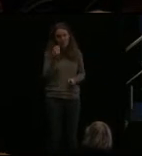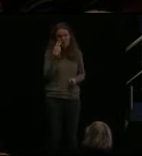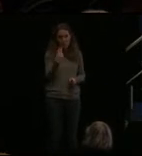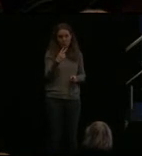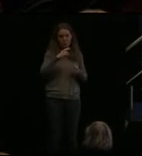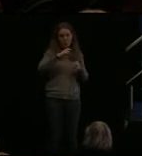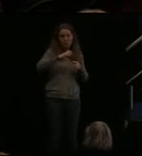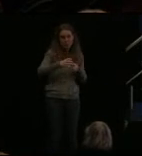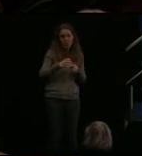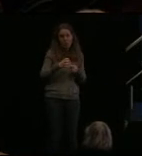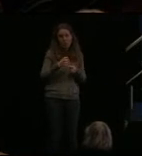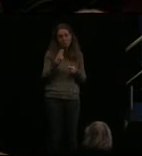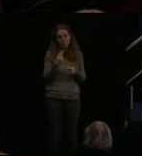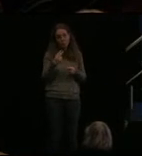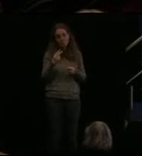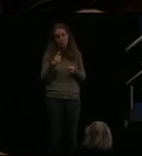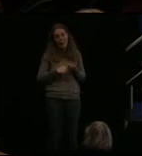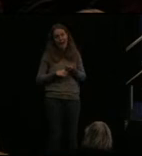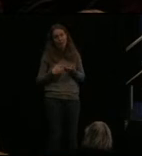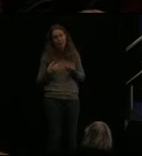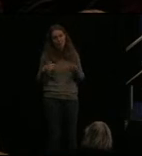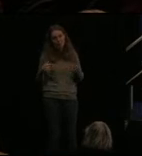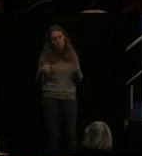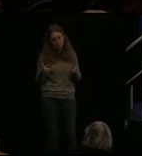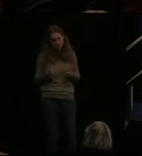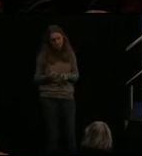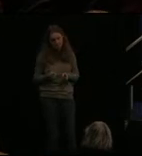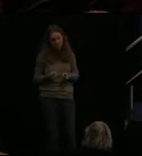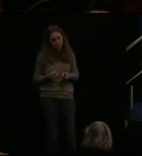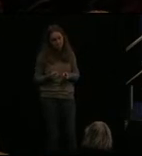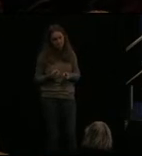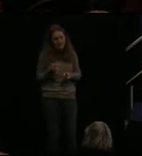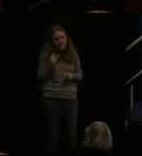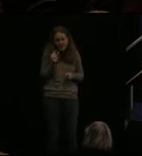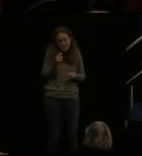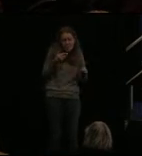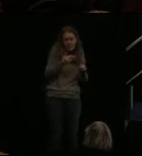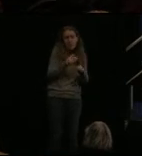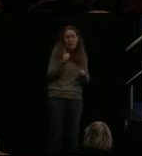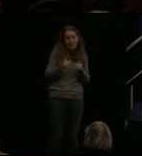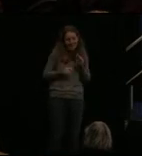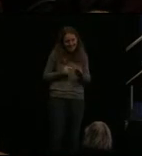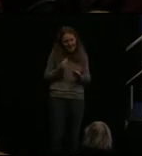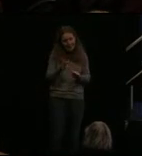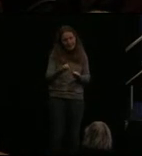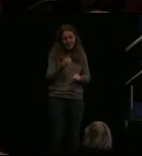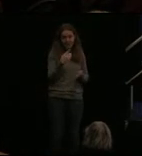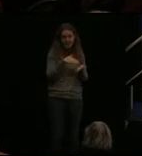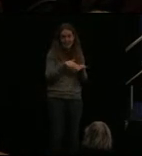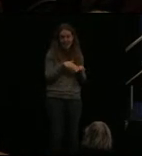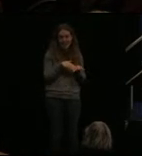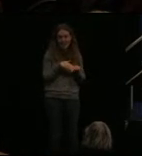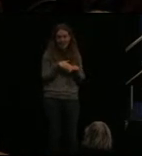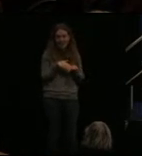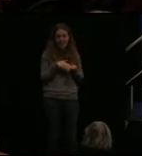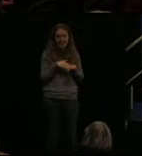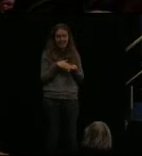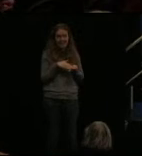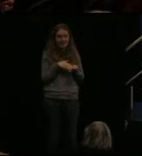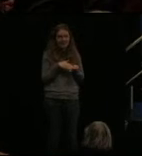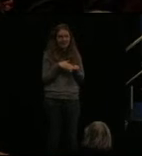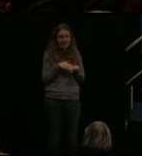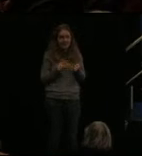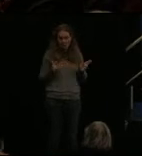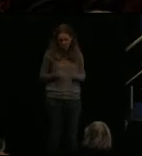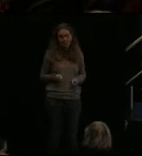2 stone and 2 pounds. You know, a little goal, but step by step, because the first month, the pounds